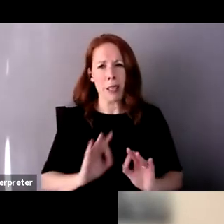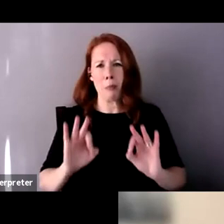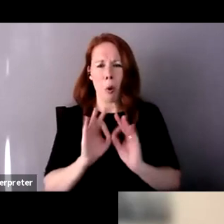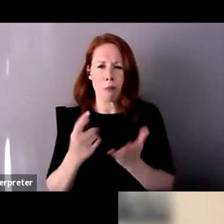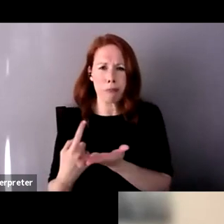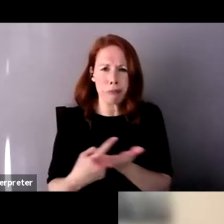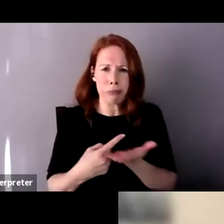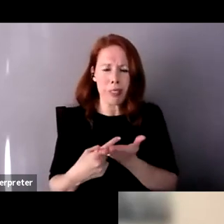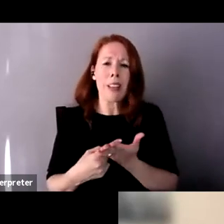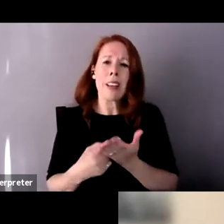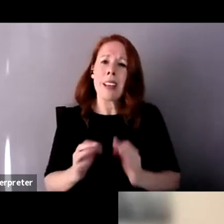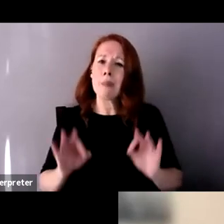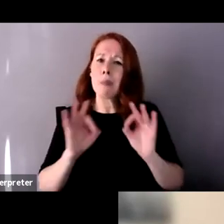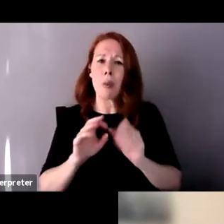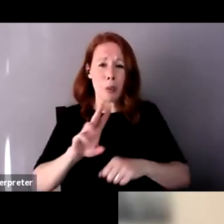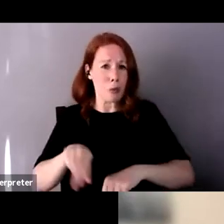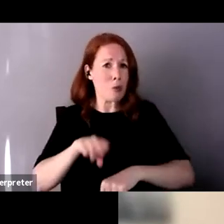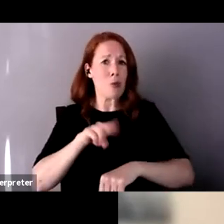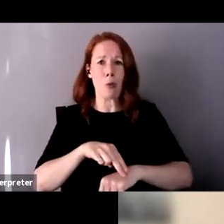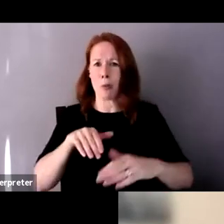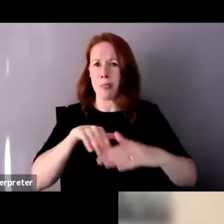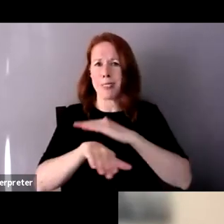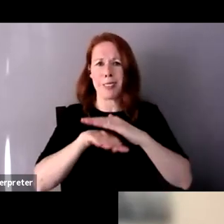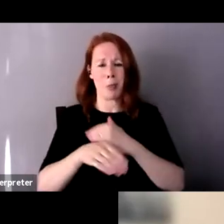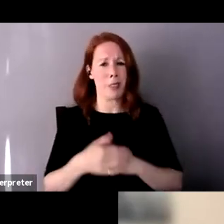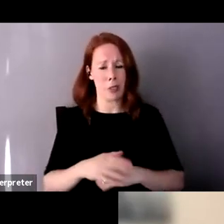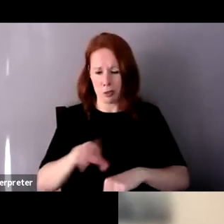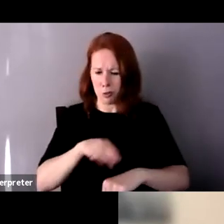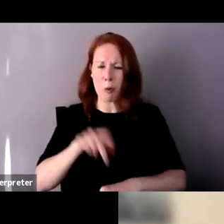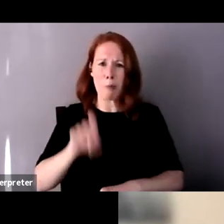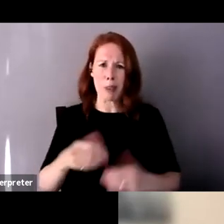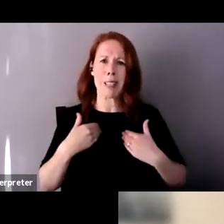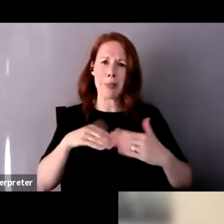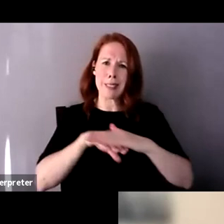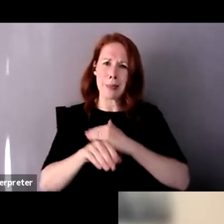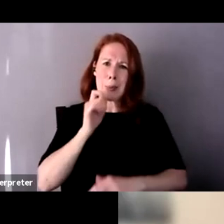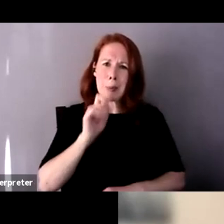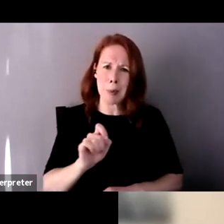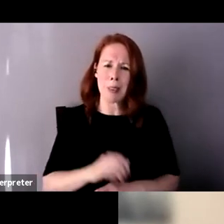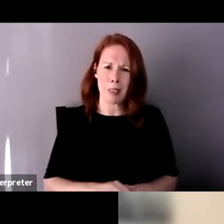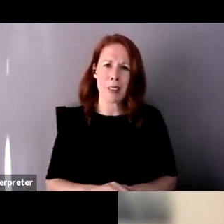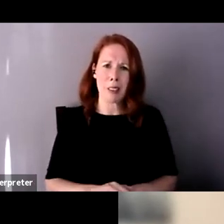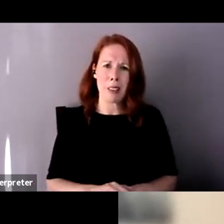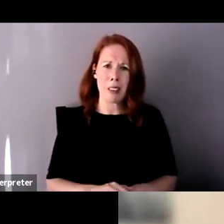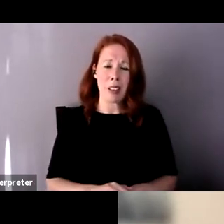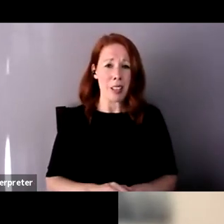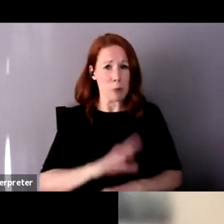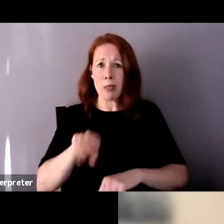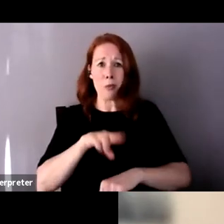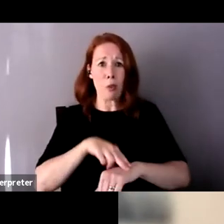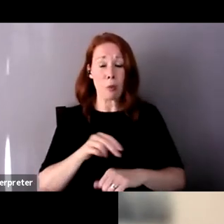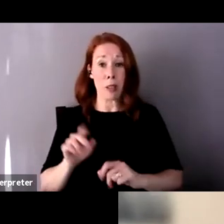to normalize accessibility and normalize disability and normalize different people who are